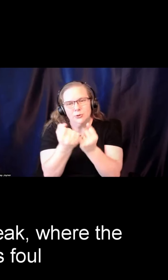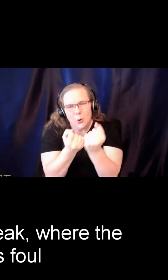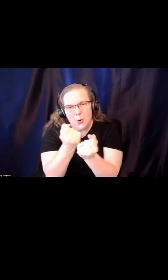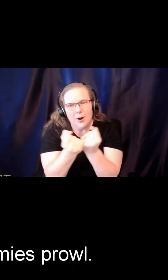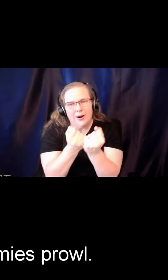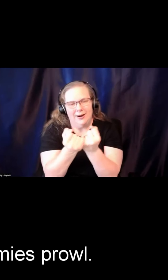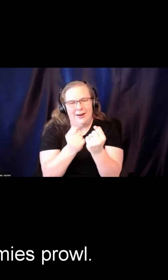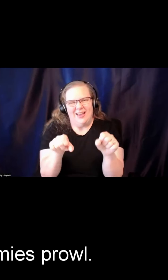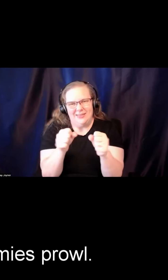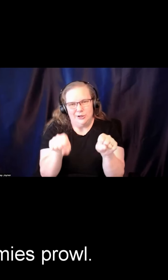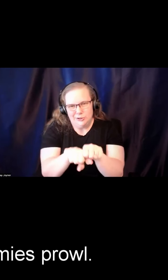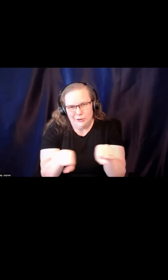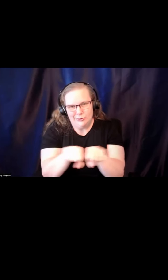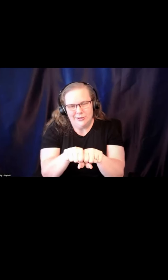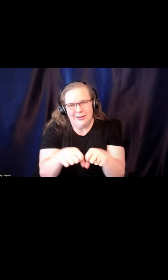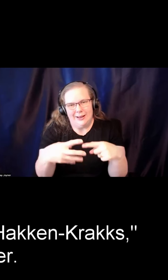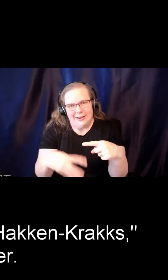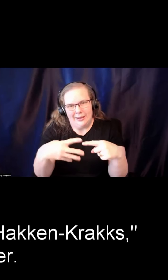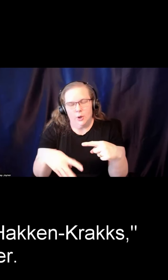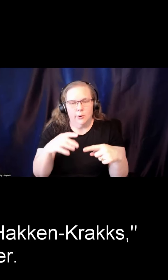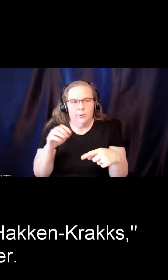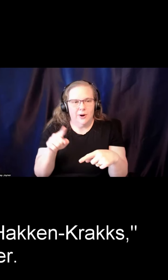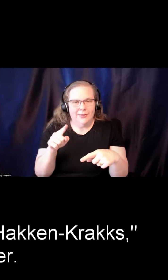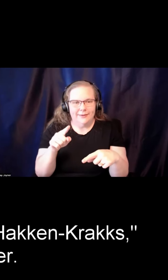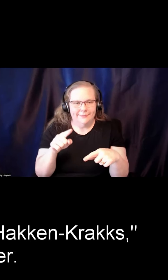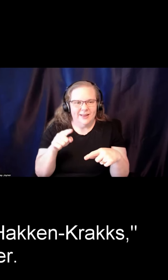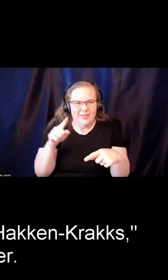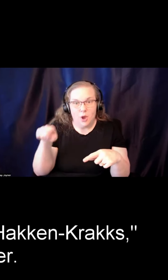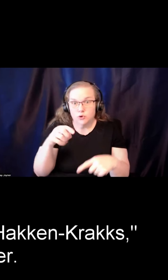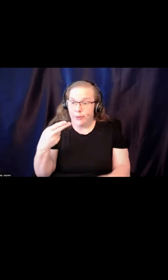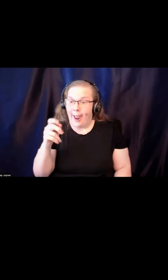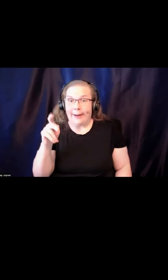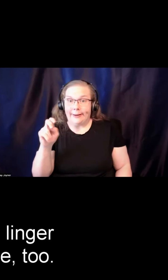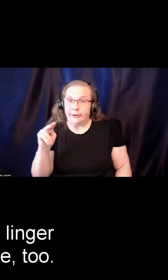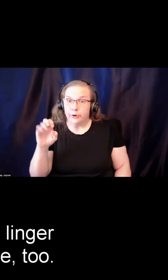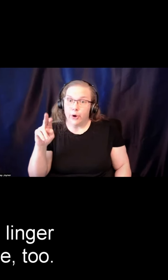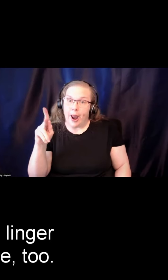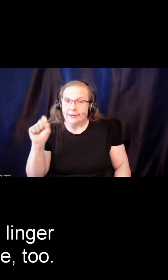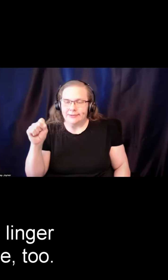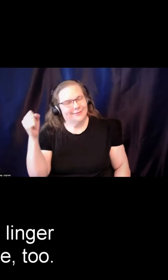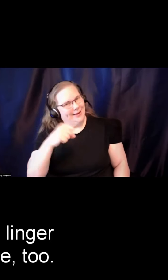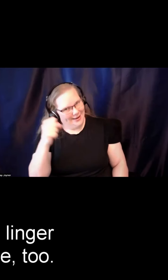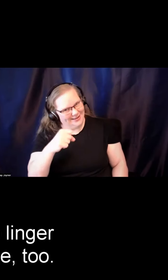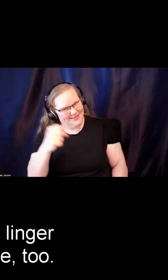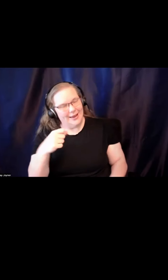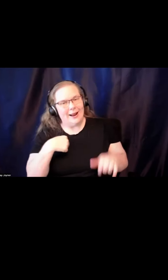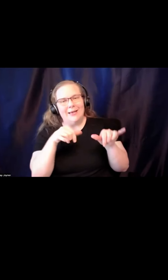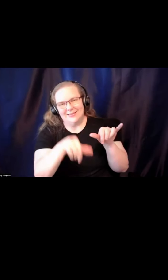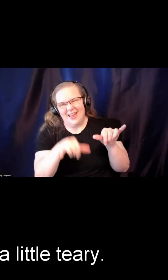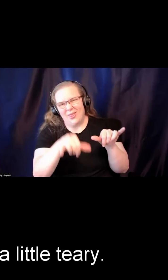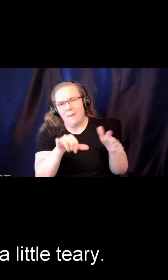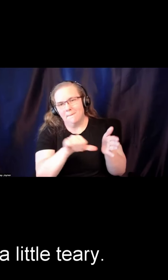is foul and where enemies prowl. Yes, those are the hackin' cracks, I answer. And I like to linger on that page